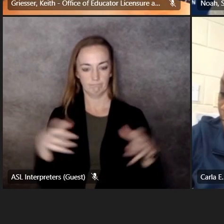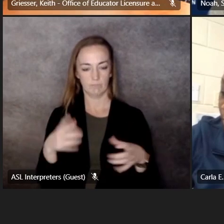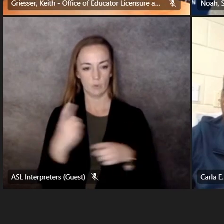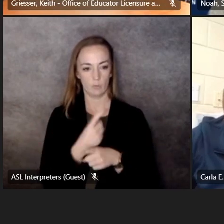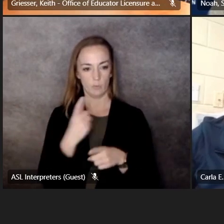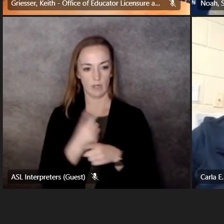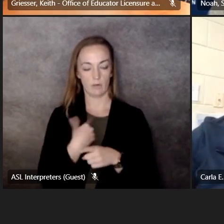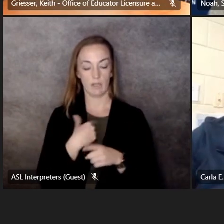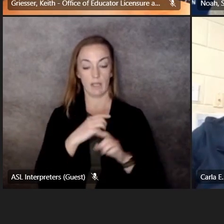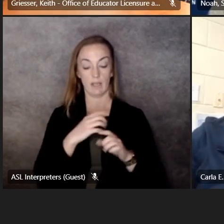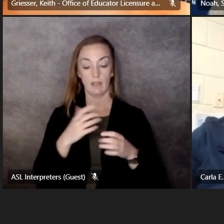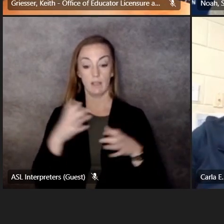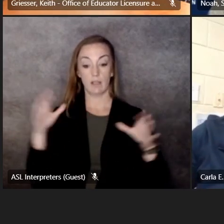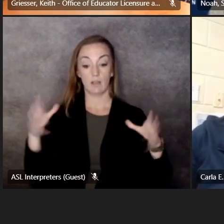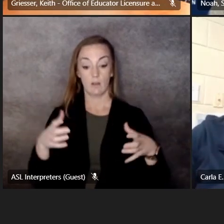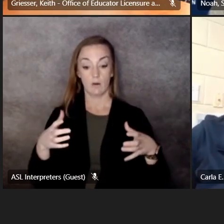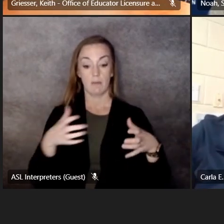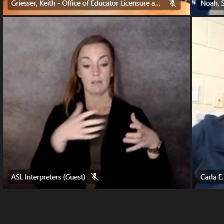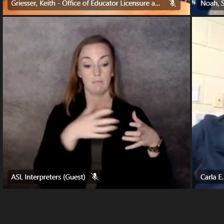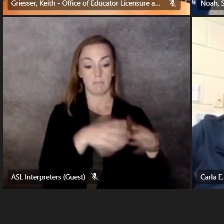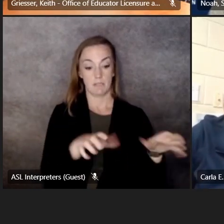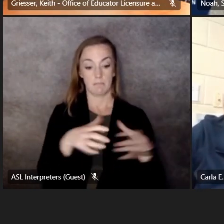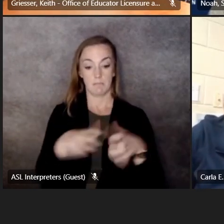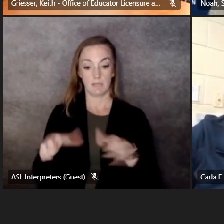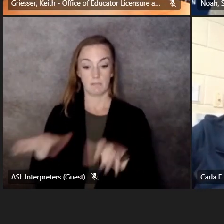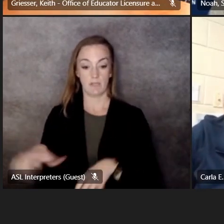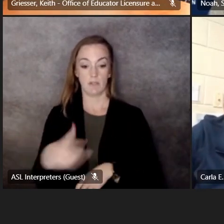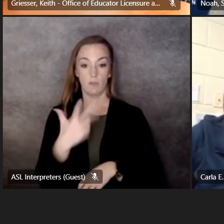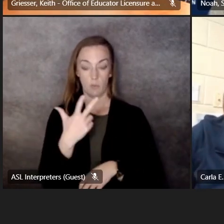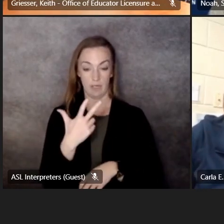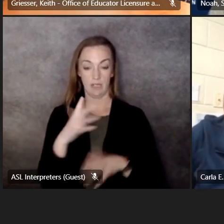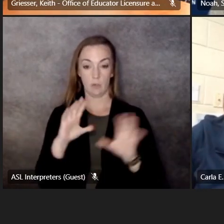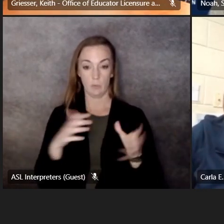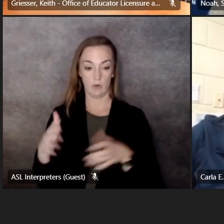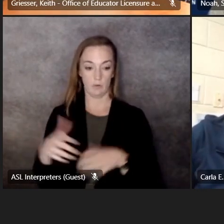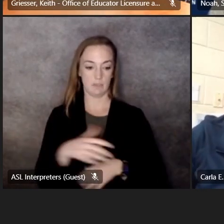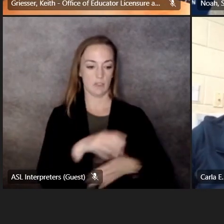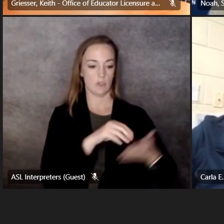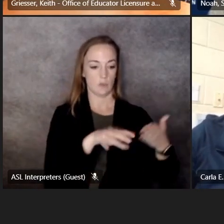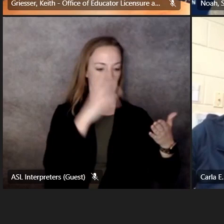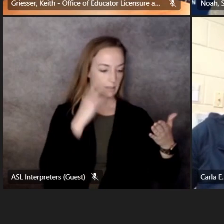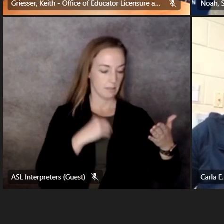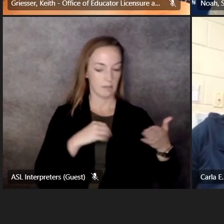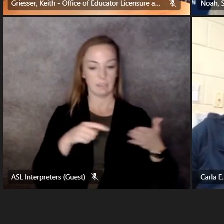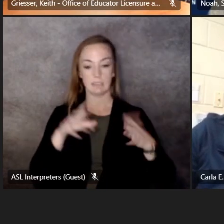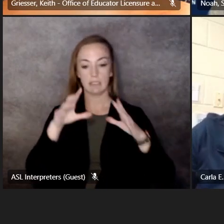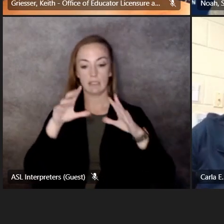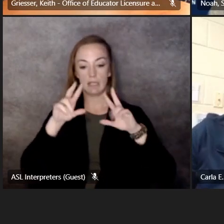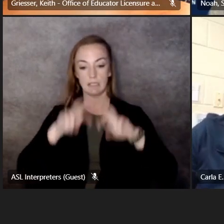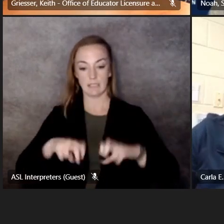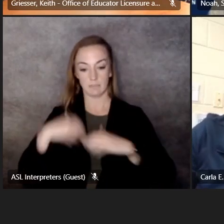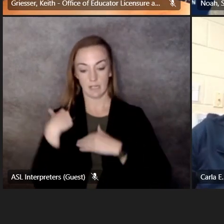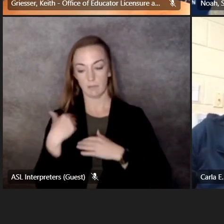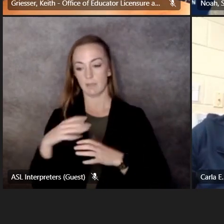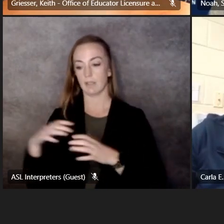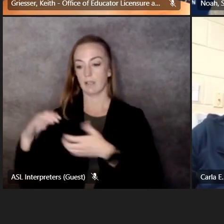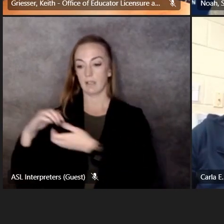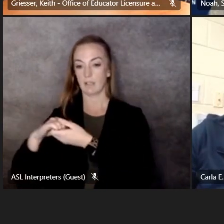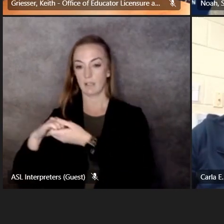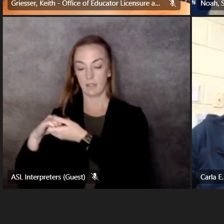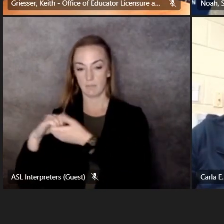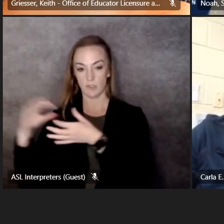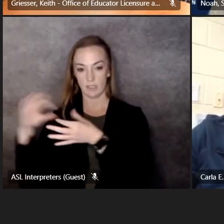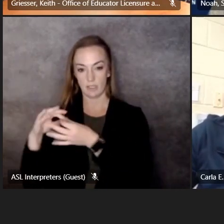three groups, one around student experience, one around assessment accountability, and one around collaboration and connection with